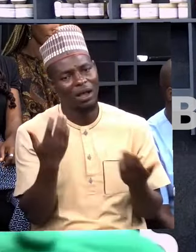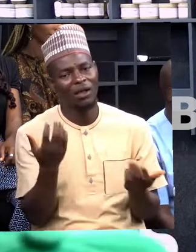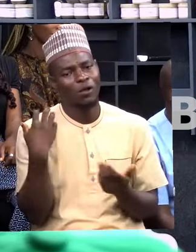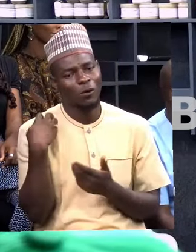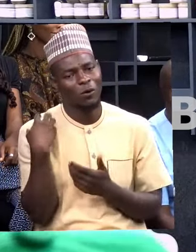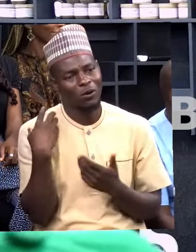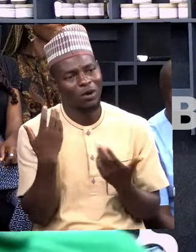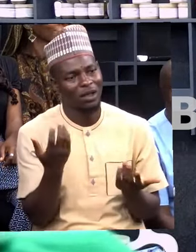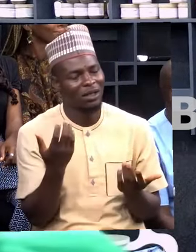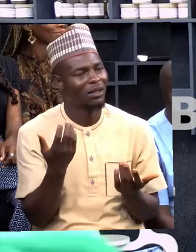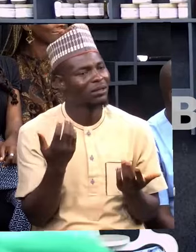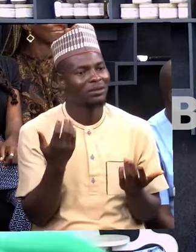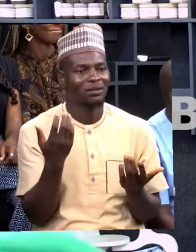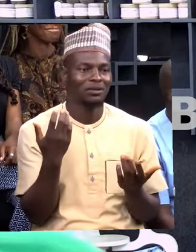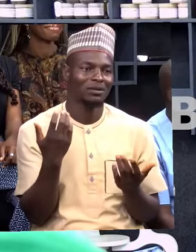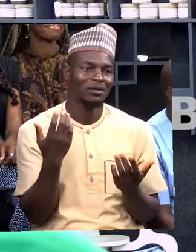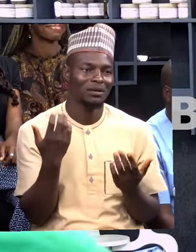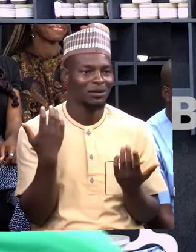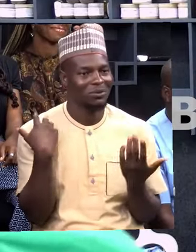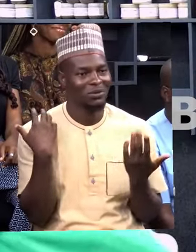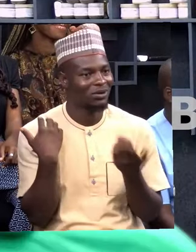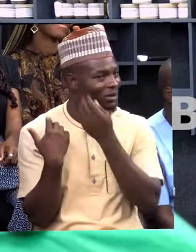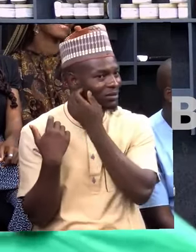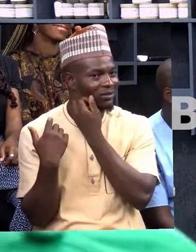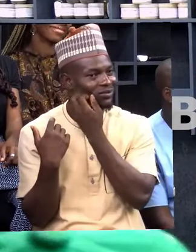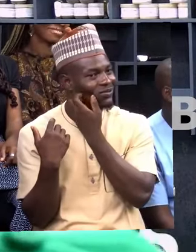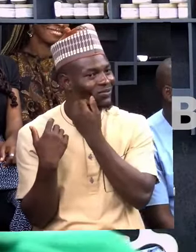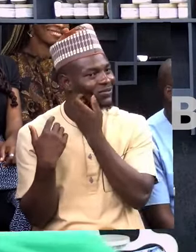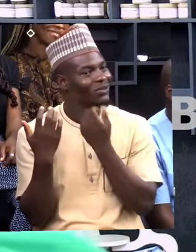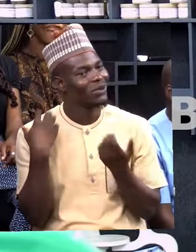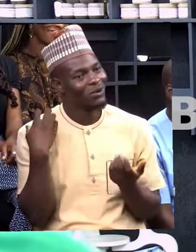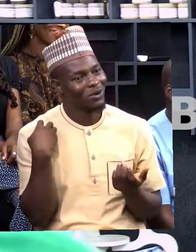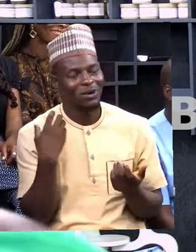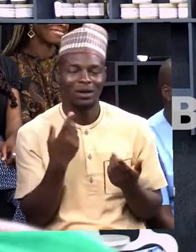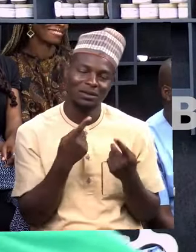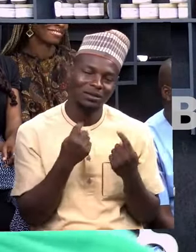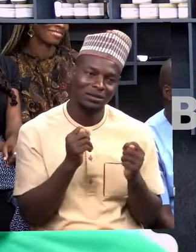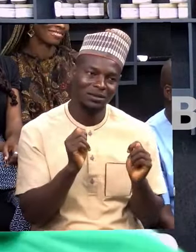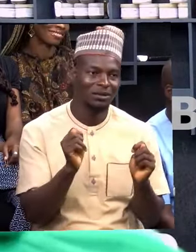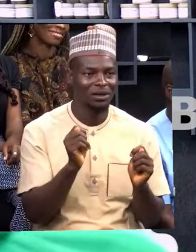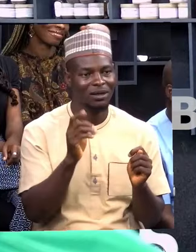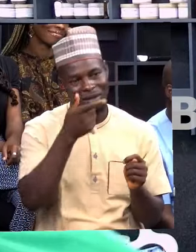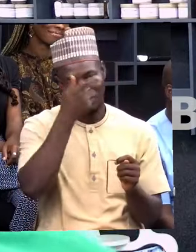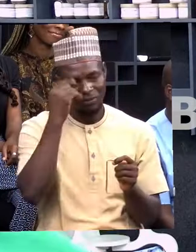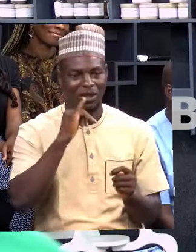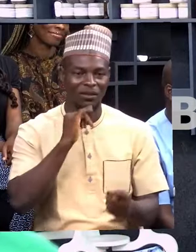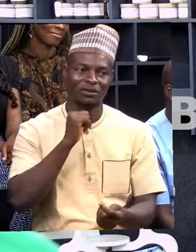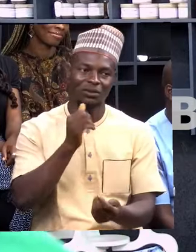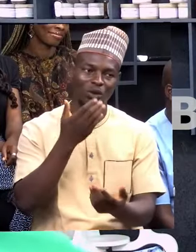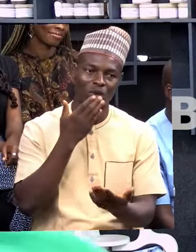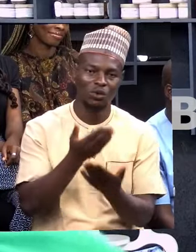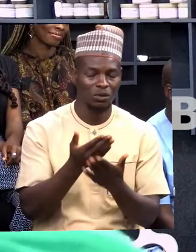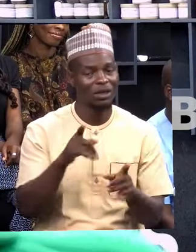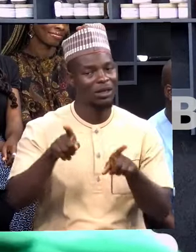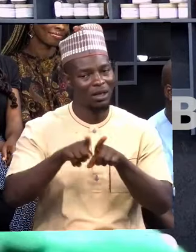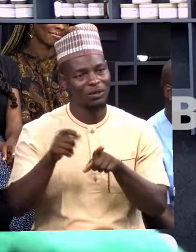Other people no carry the message. I no call anybody. Make you try, because it's not good. We go good make as we